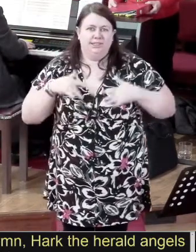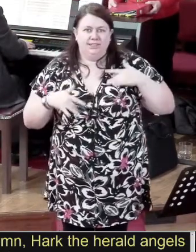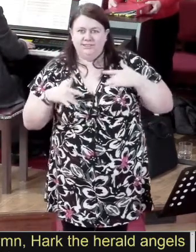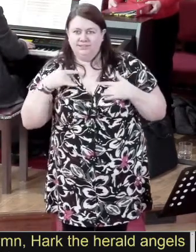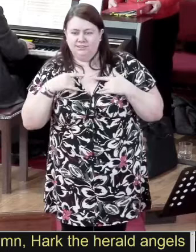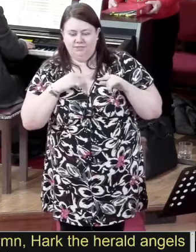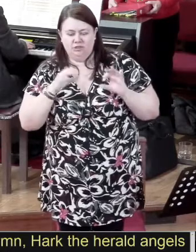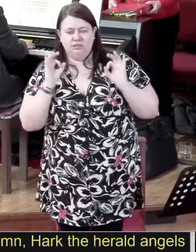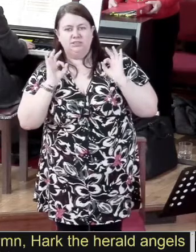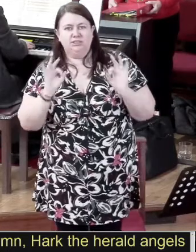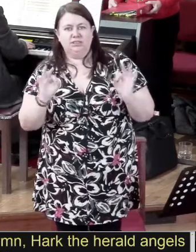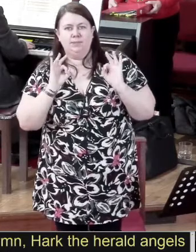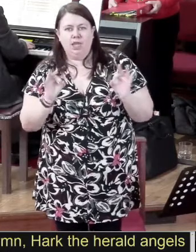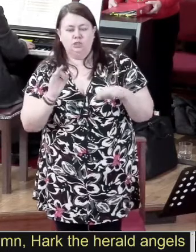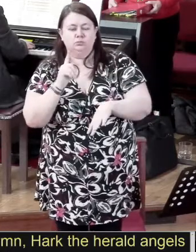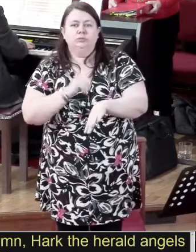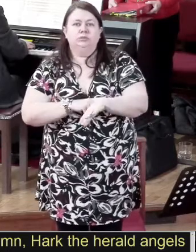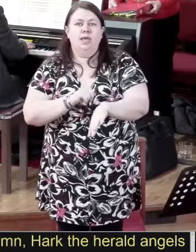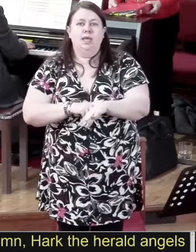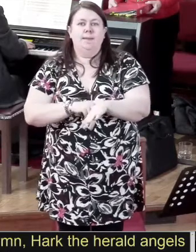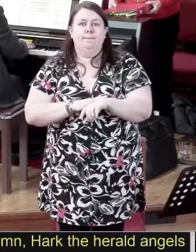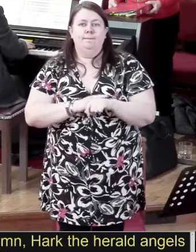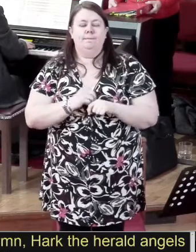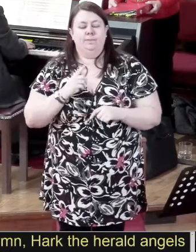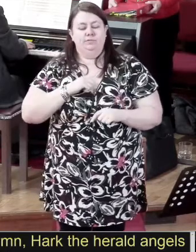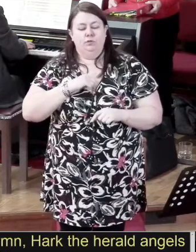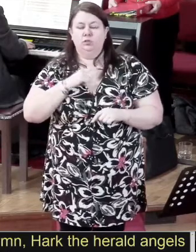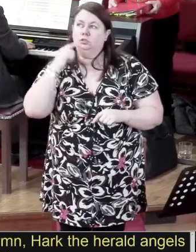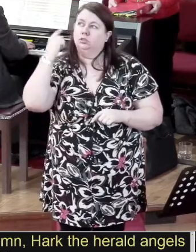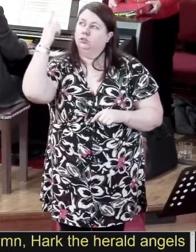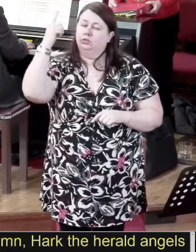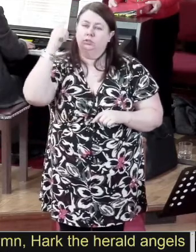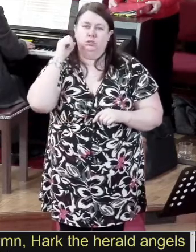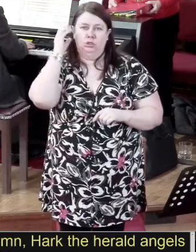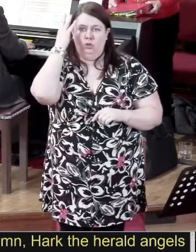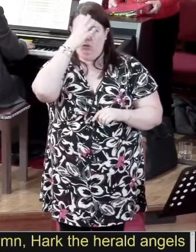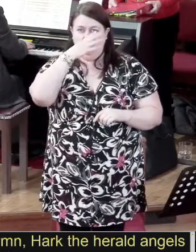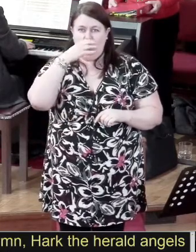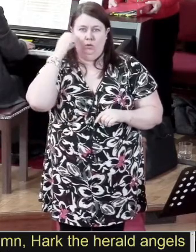season. And the blessing of God Almighty, as Father, as Son, as Holy